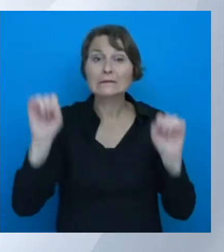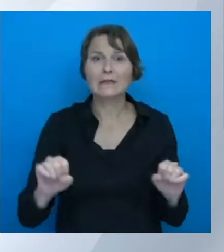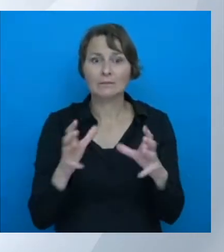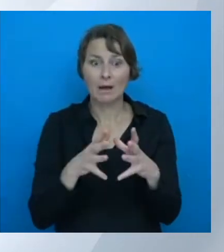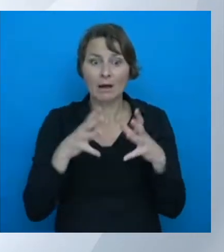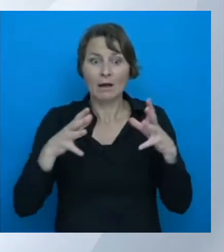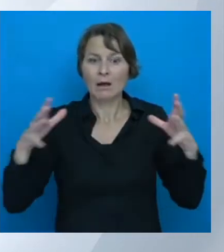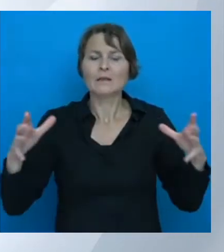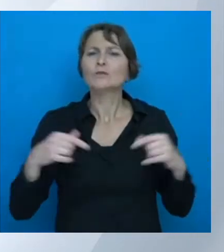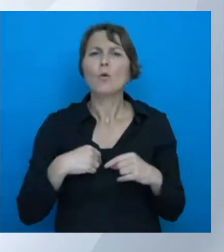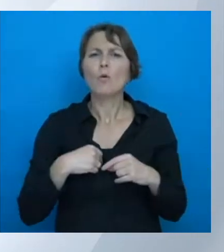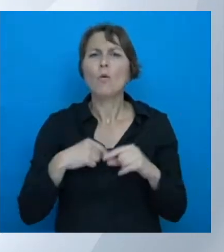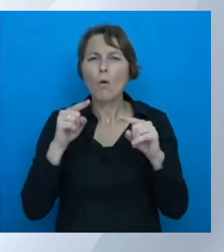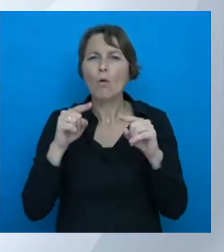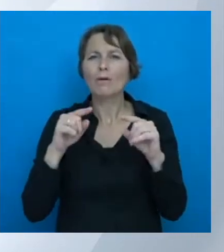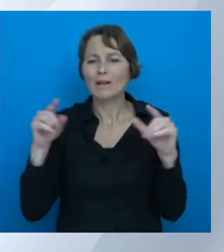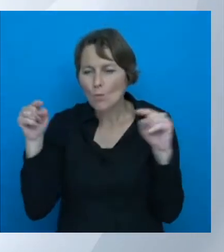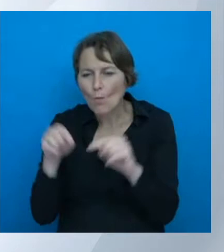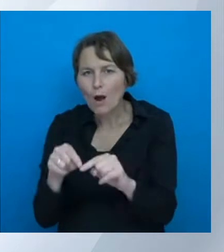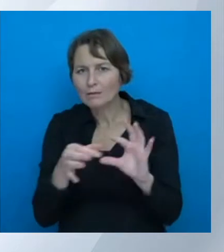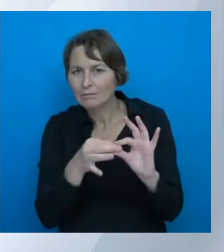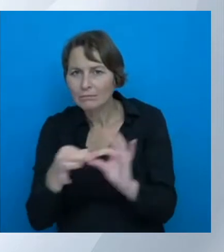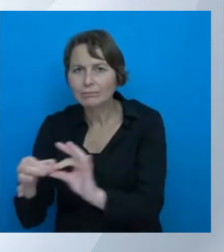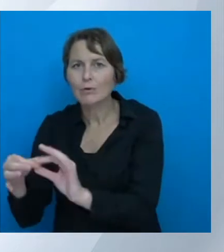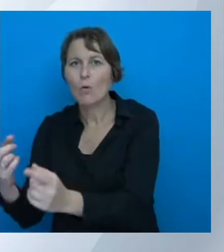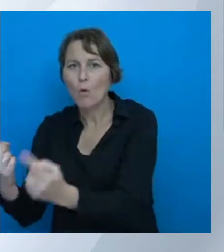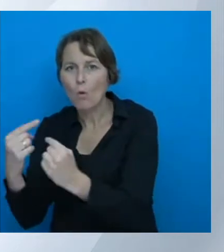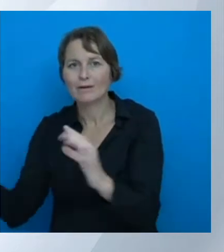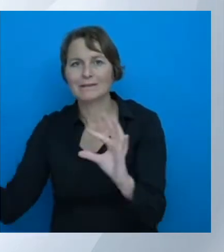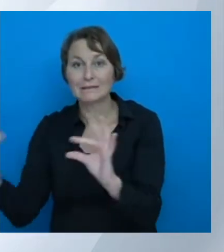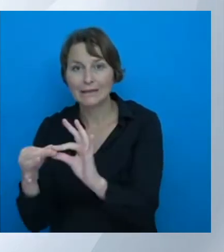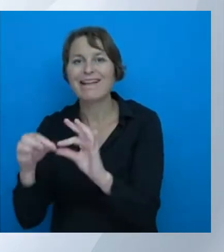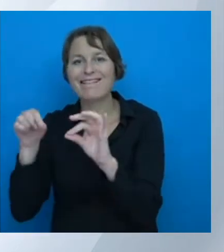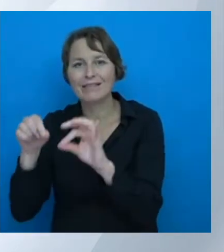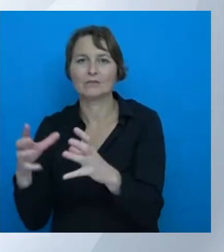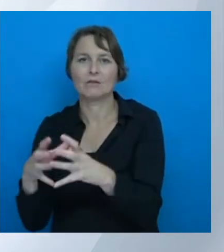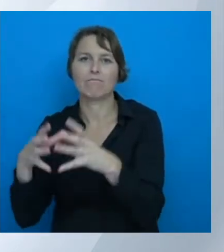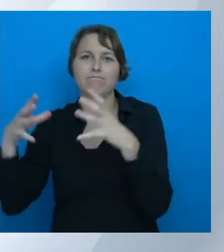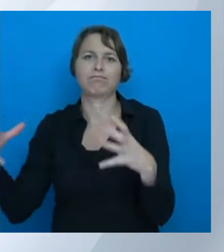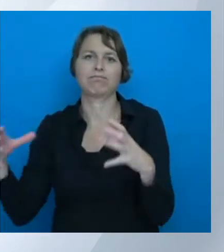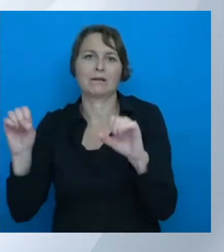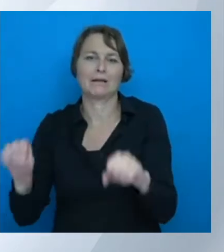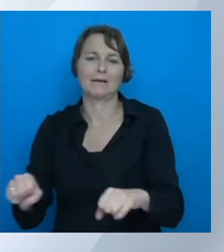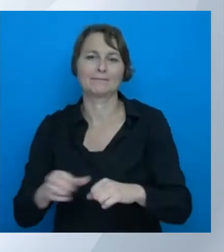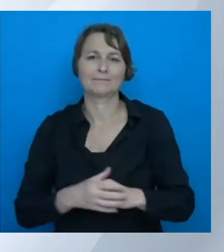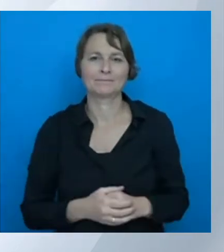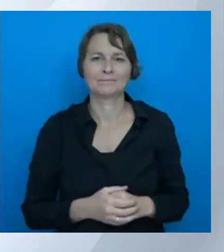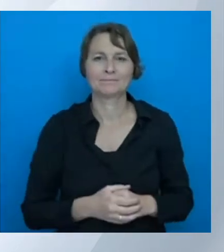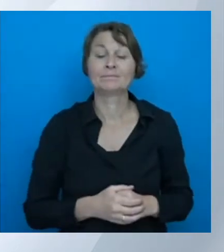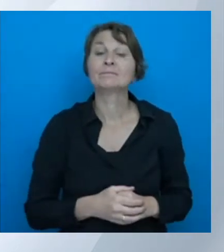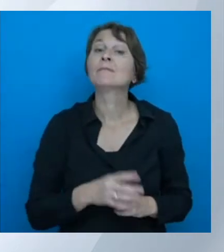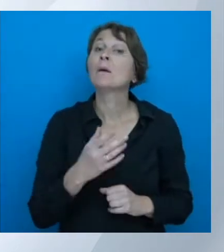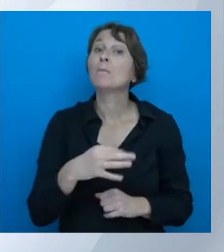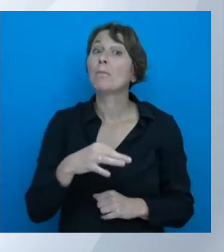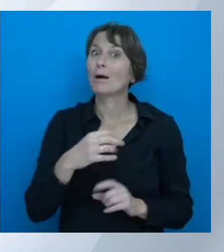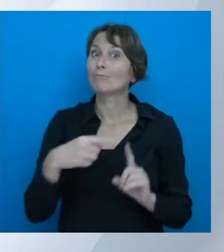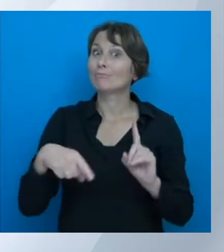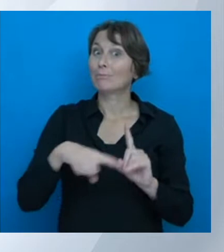processing. One very important benefit of microservices architecture is that you can use different